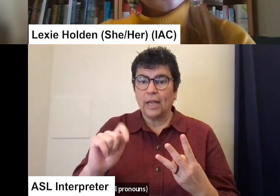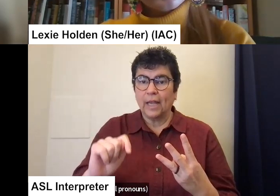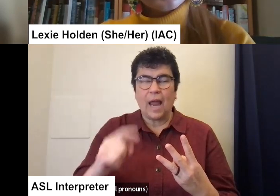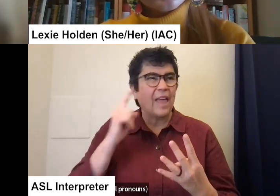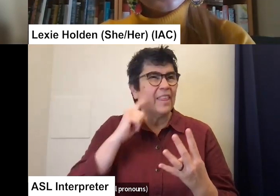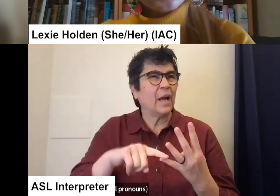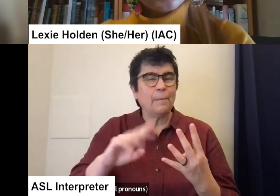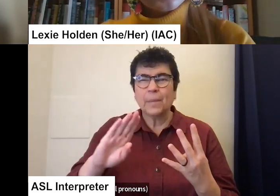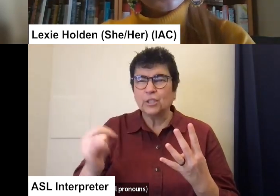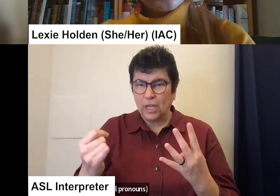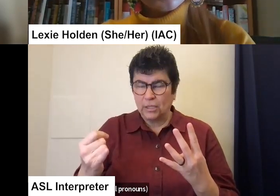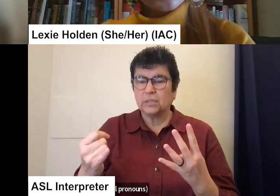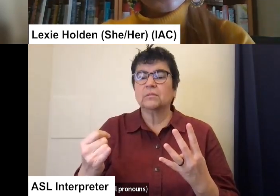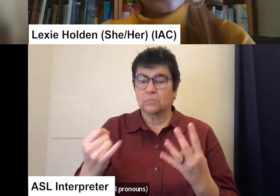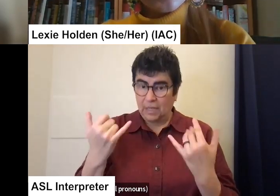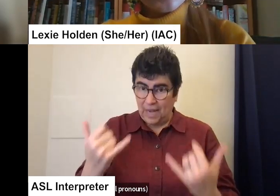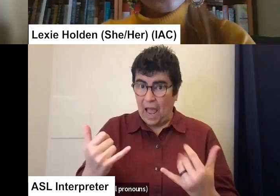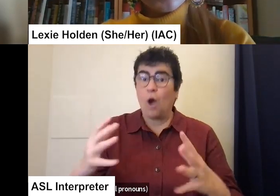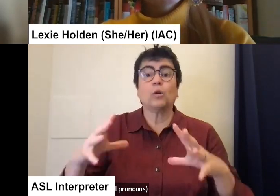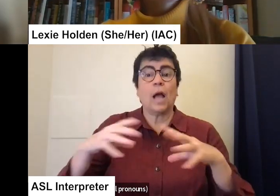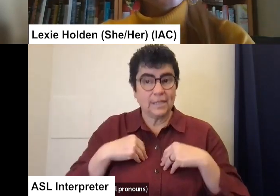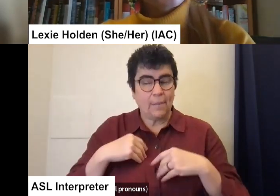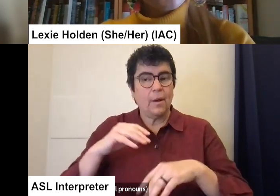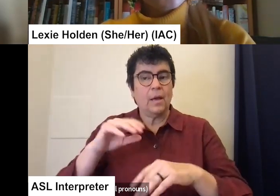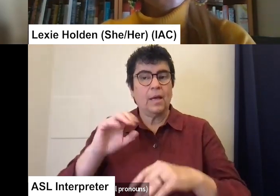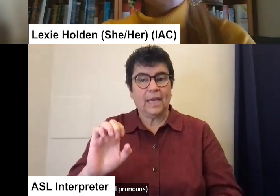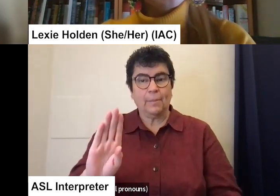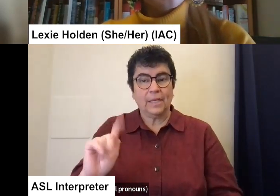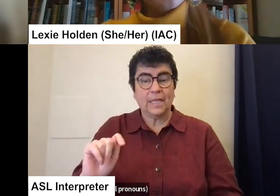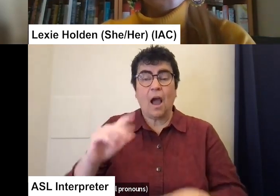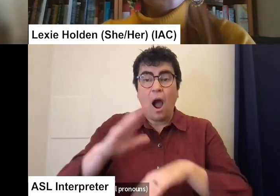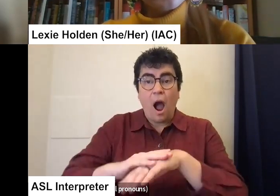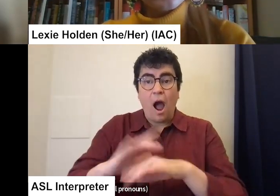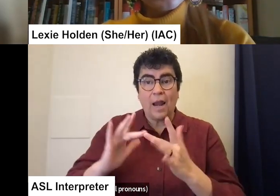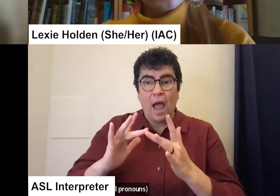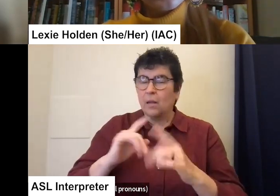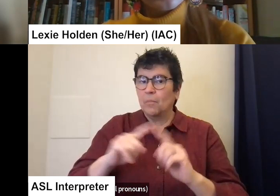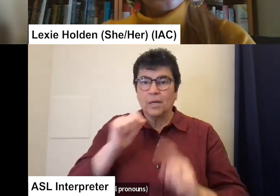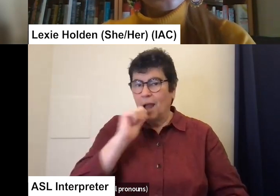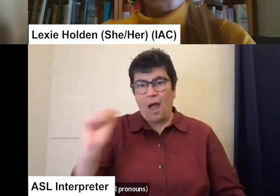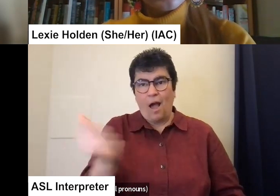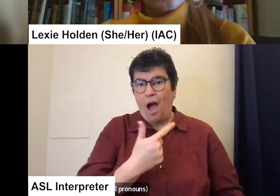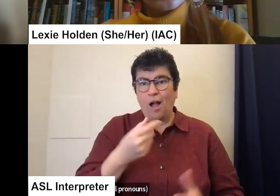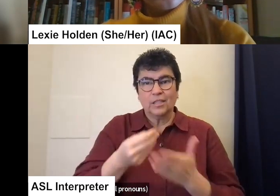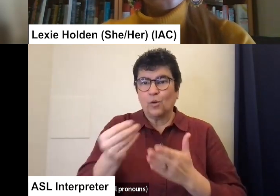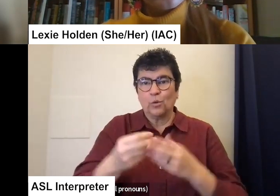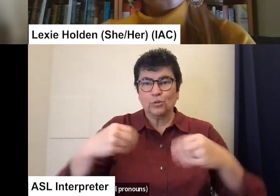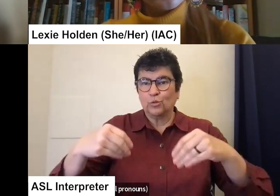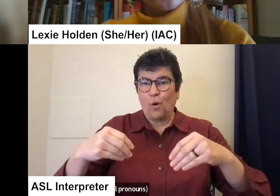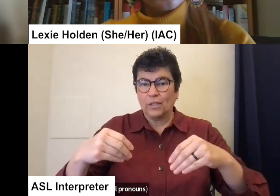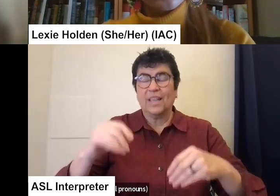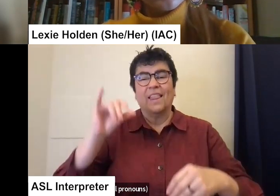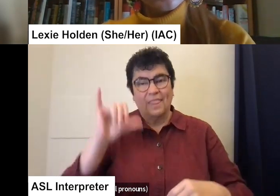think BJ's is taking EBT online, but not every supermarket. And that has